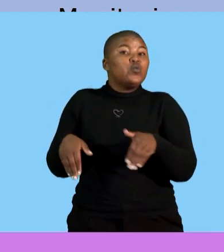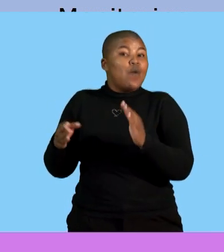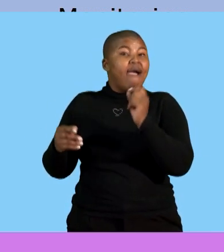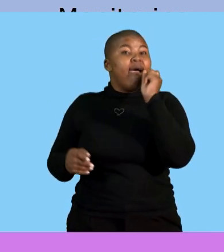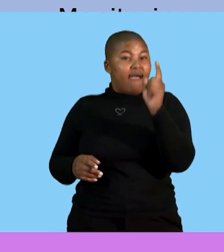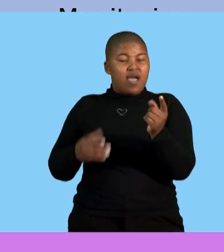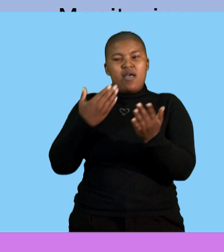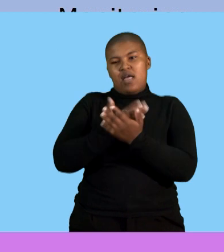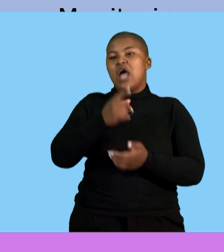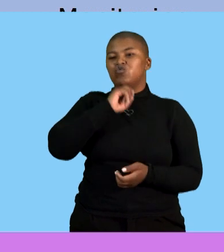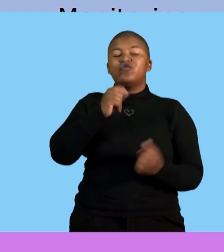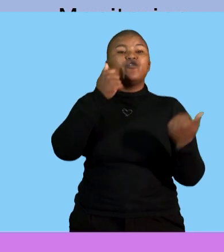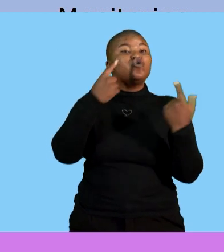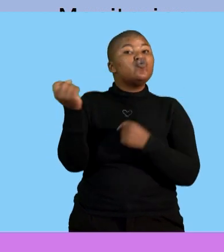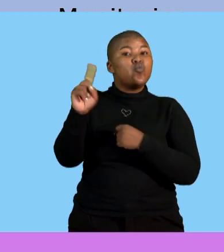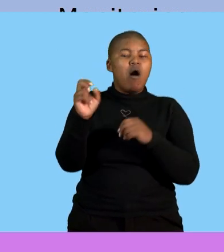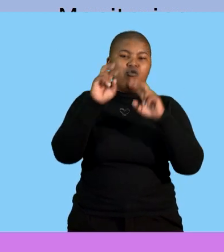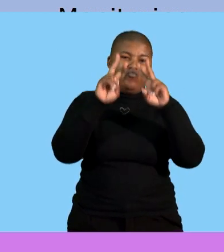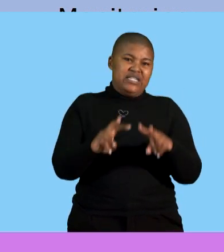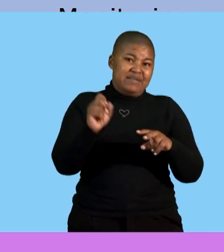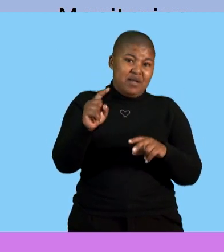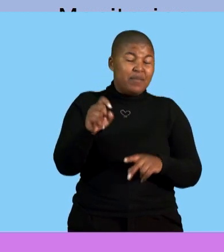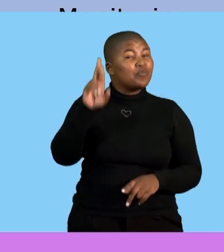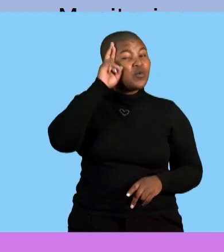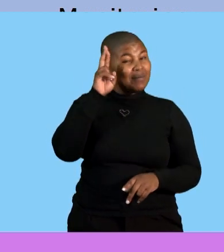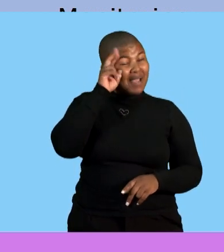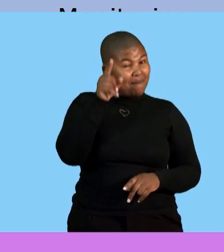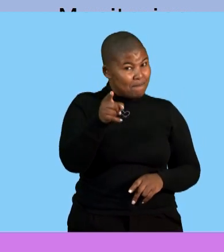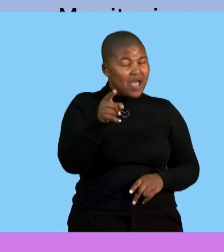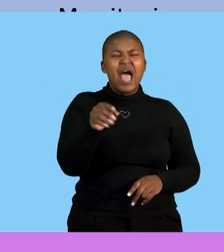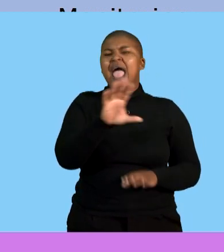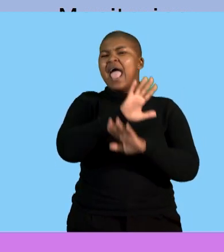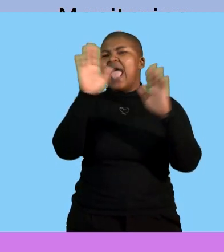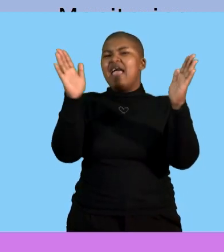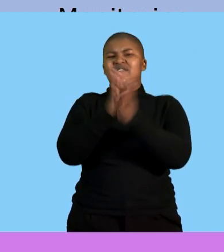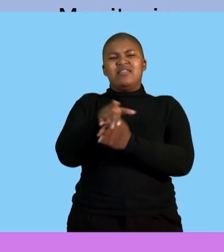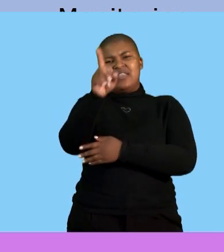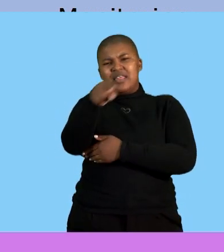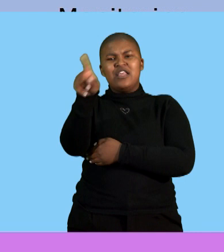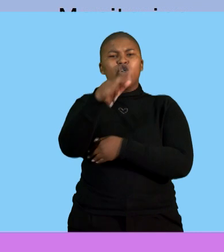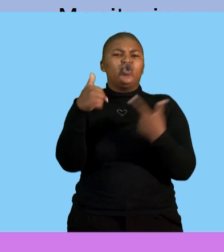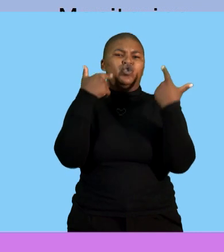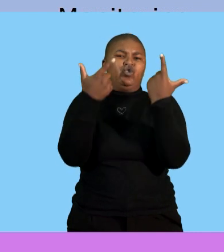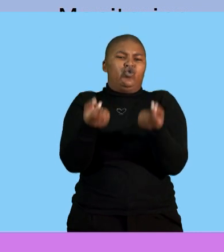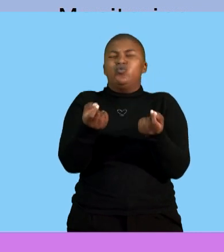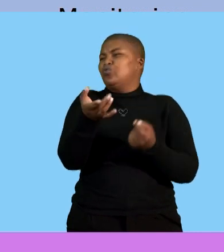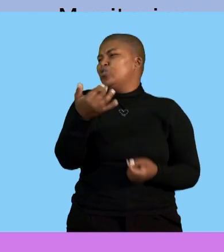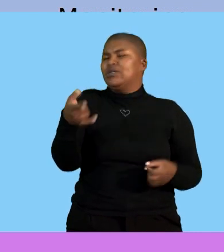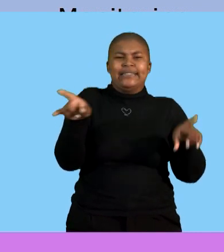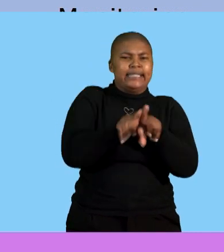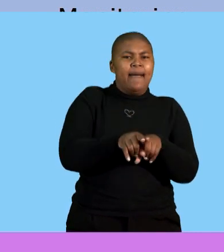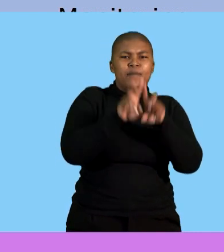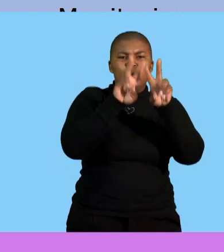used when you do a research. Now remember, you cannot take all of these to do or to use on your